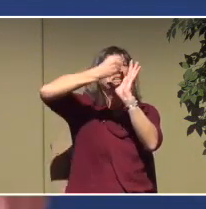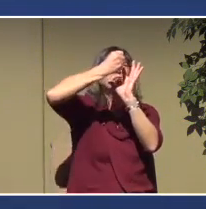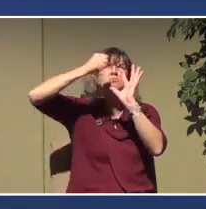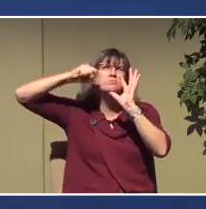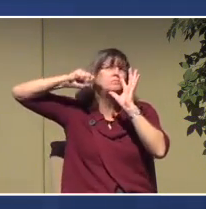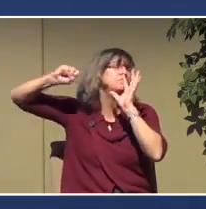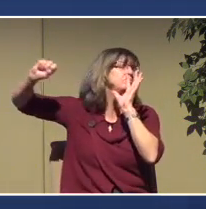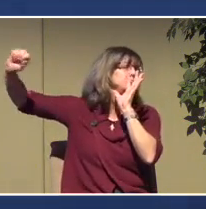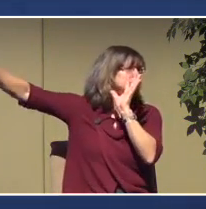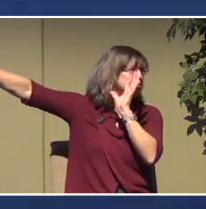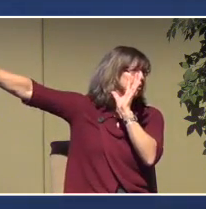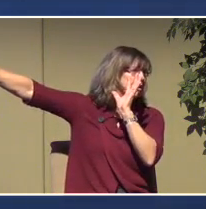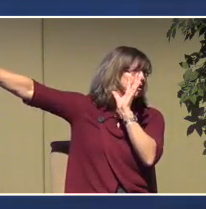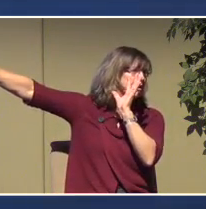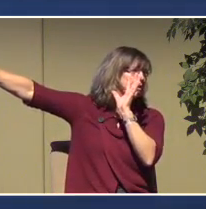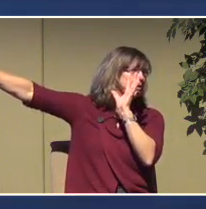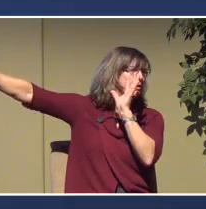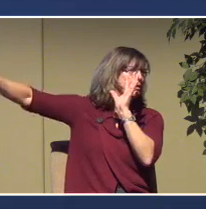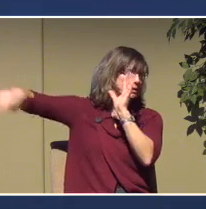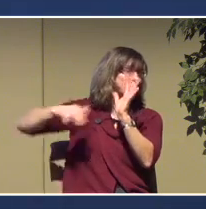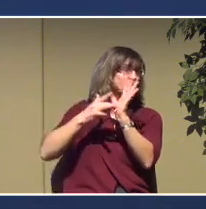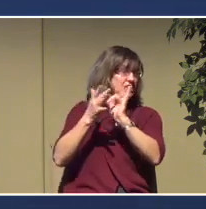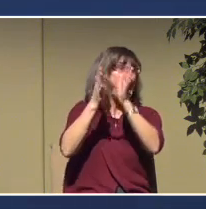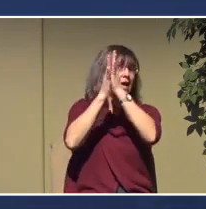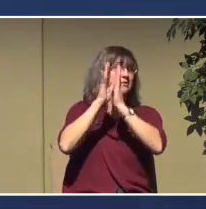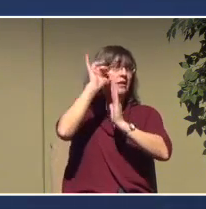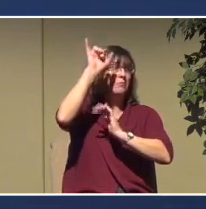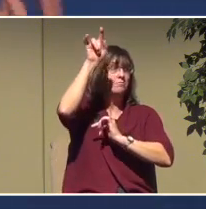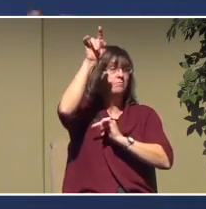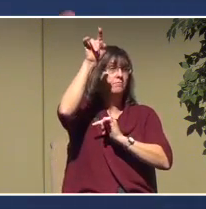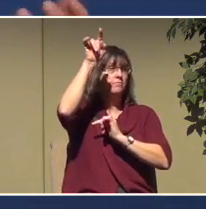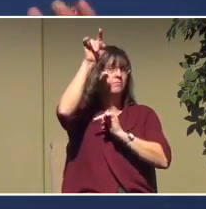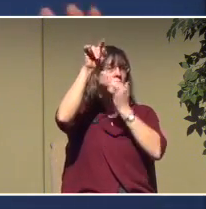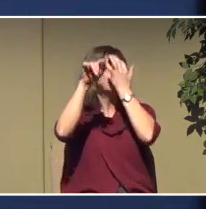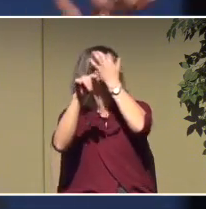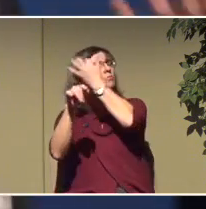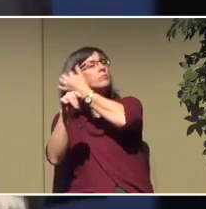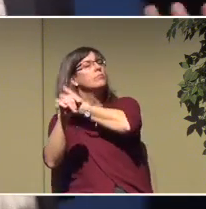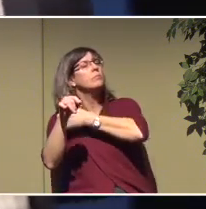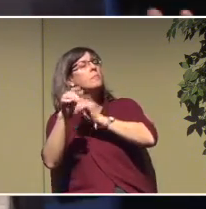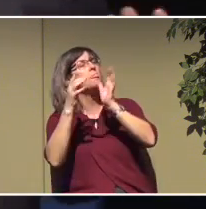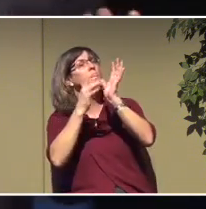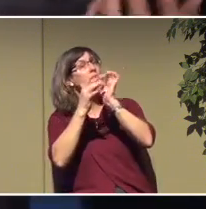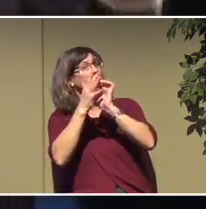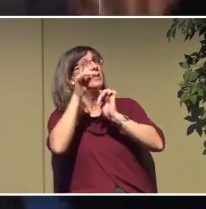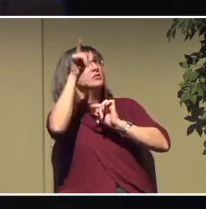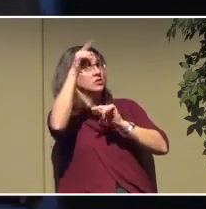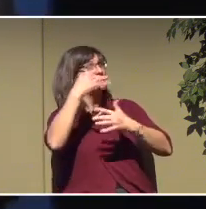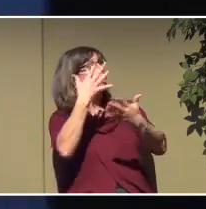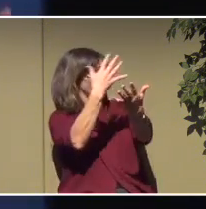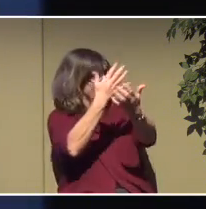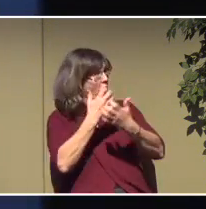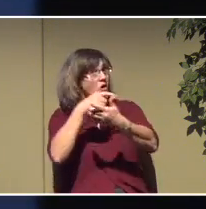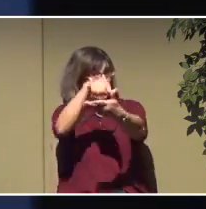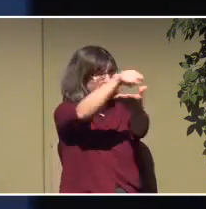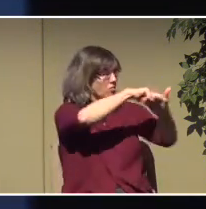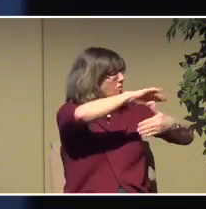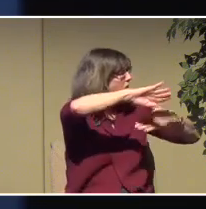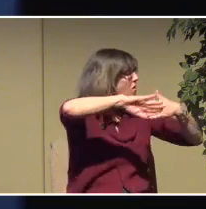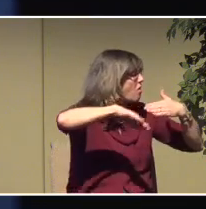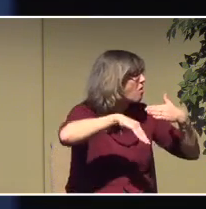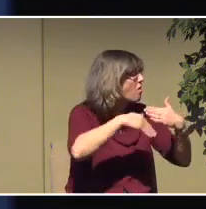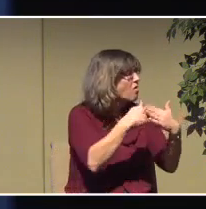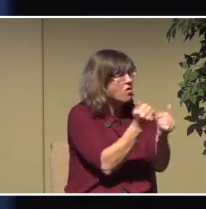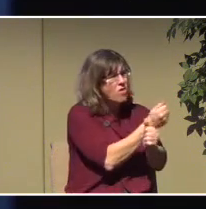And so it is that the things that are on our heart, God, our Father, wants us to talk to him about that, bring them to